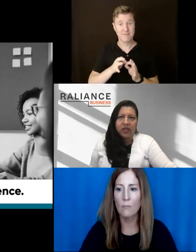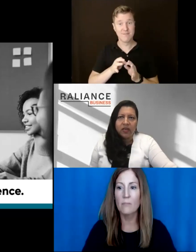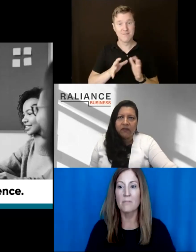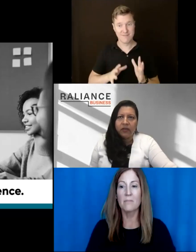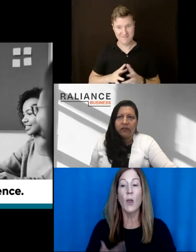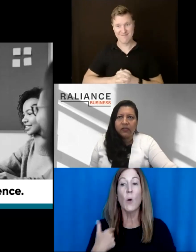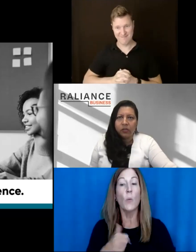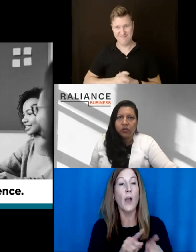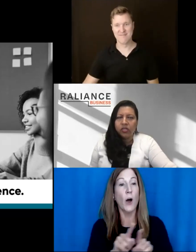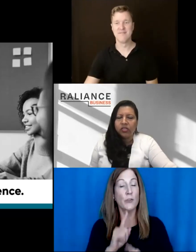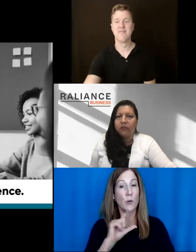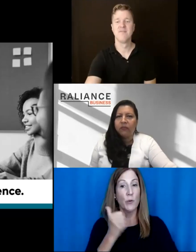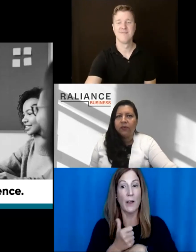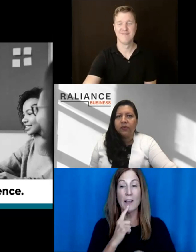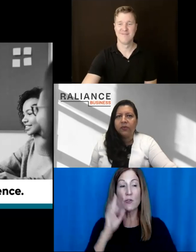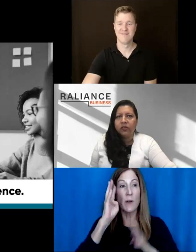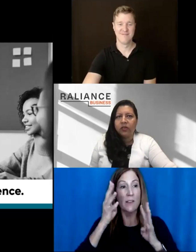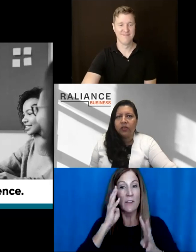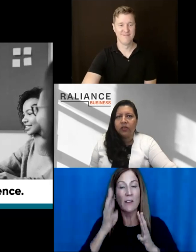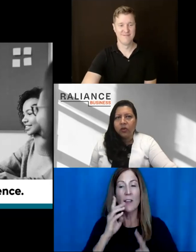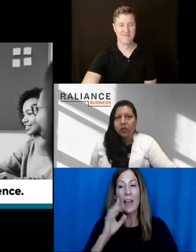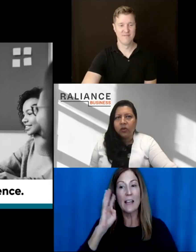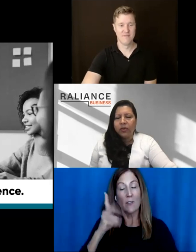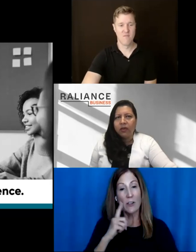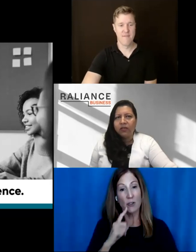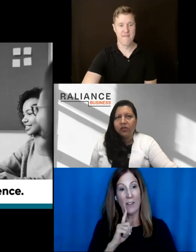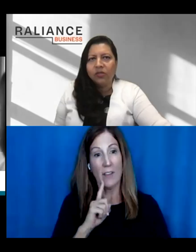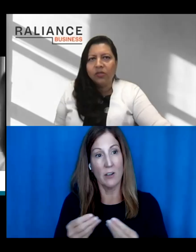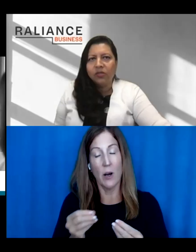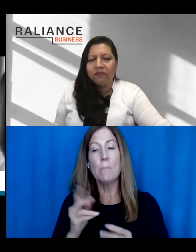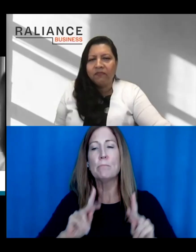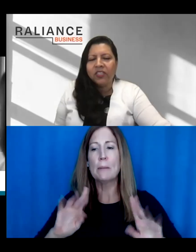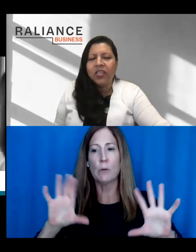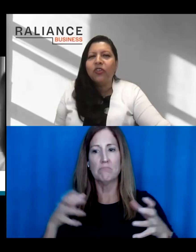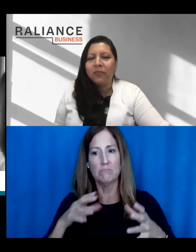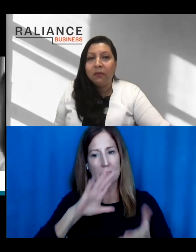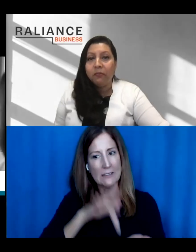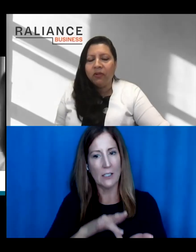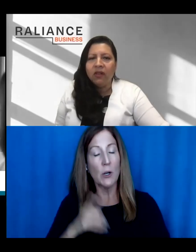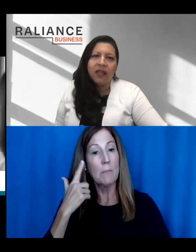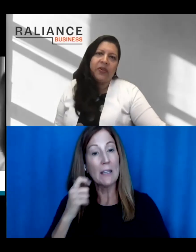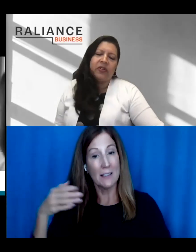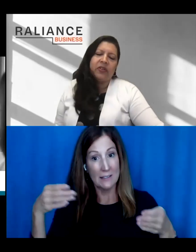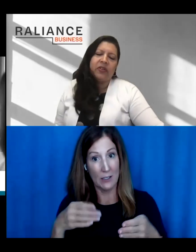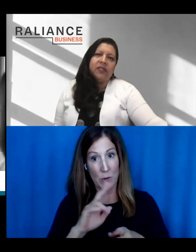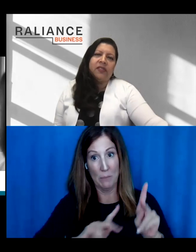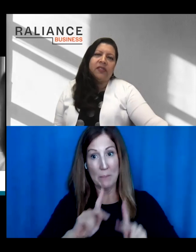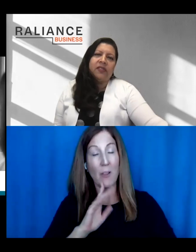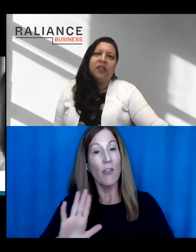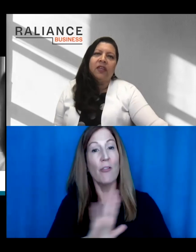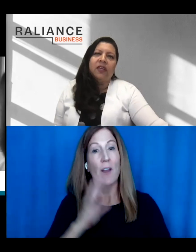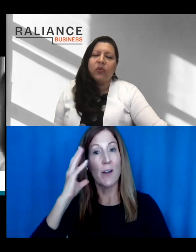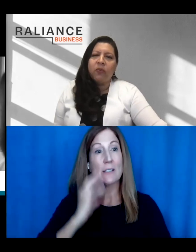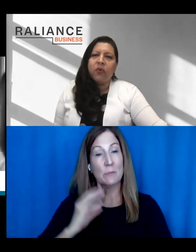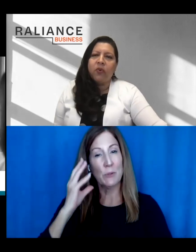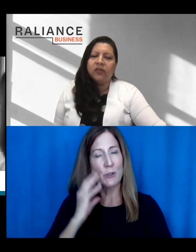creativity and innovative solutions that are people-centered. So because centering people and their experiences